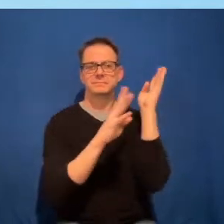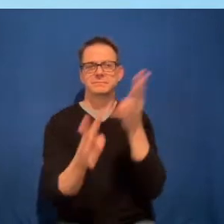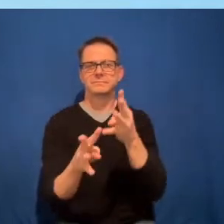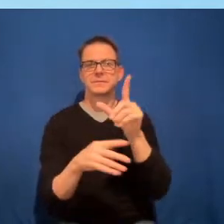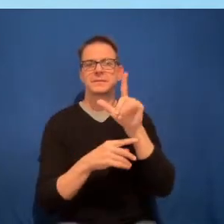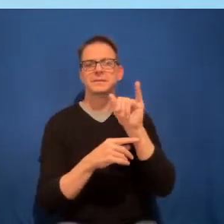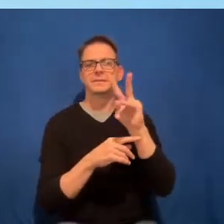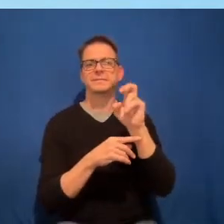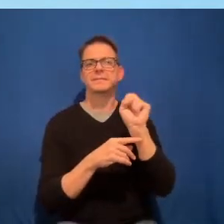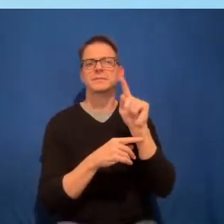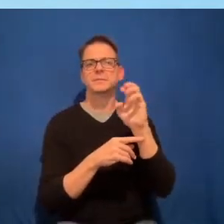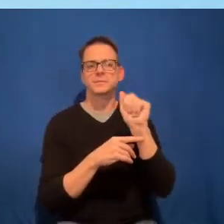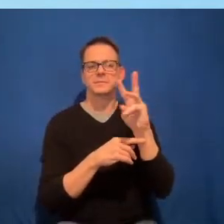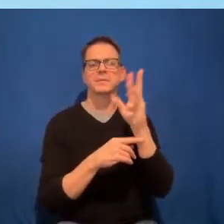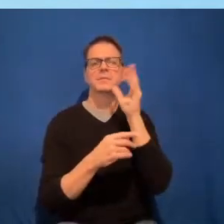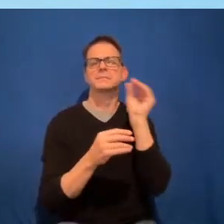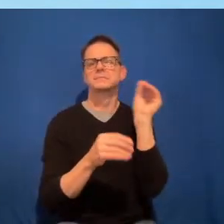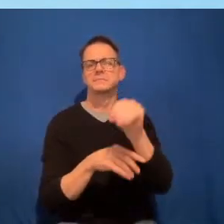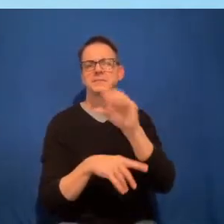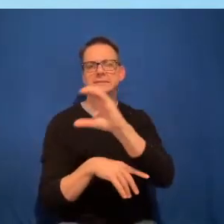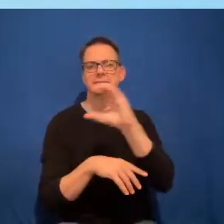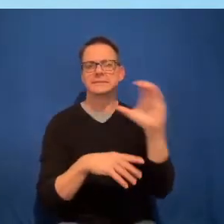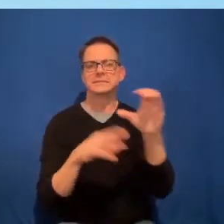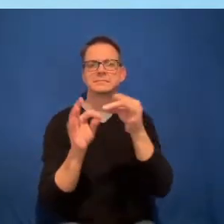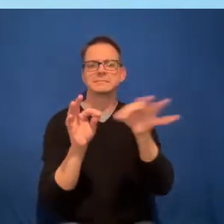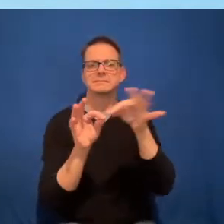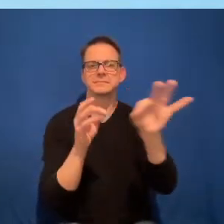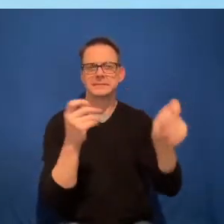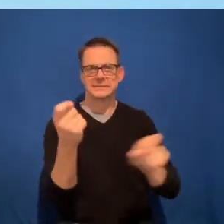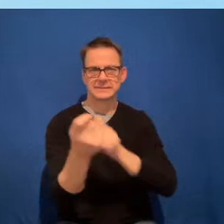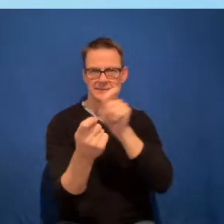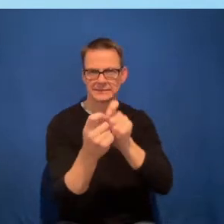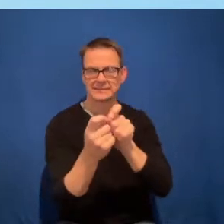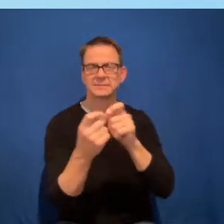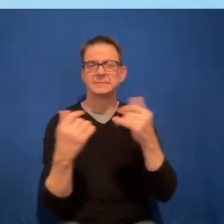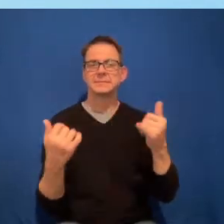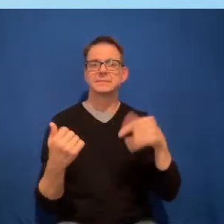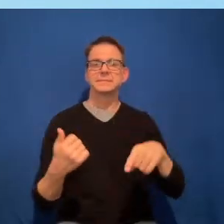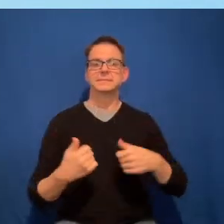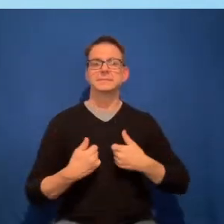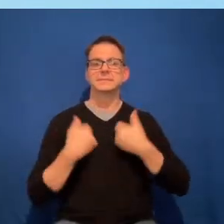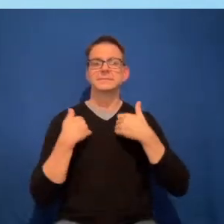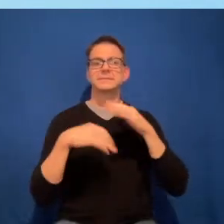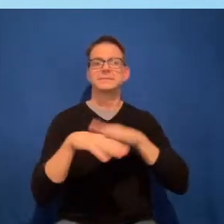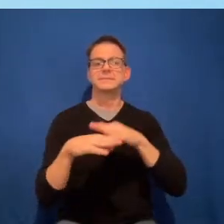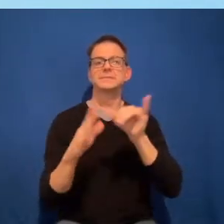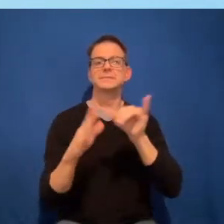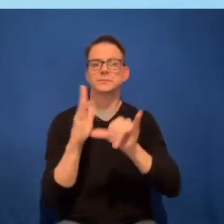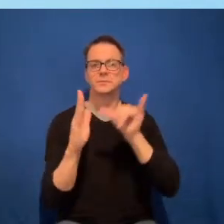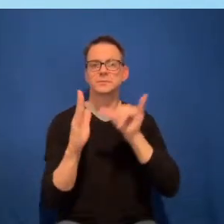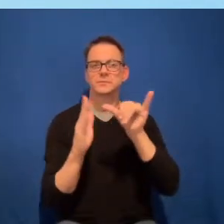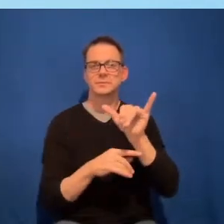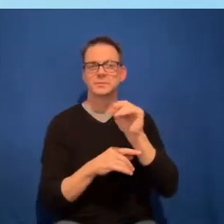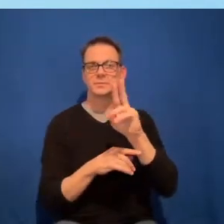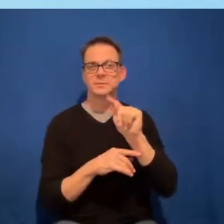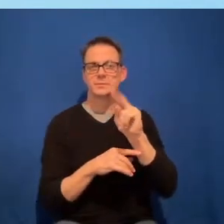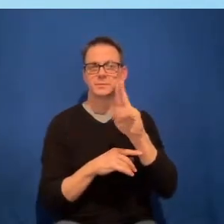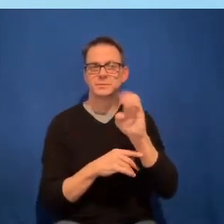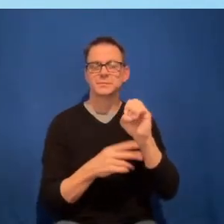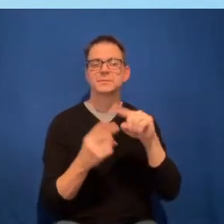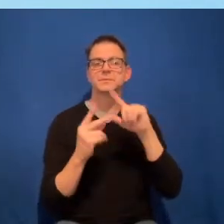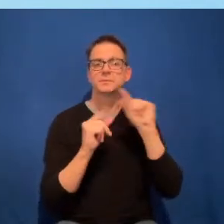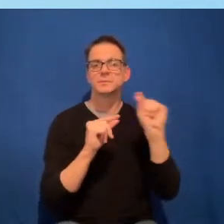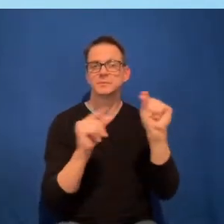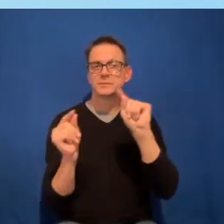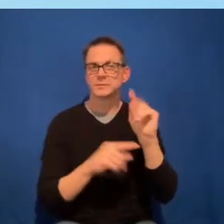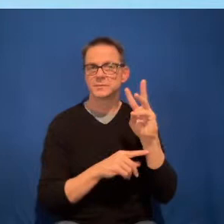complete. This conversation for the public is being shared live on YouTube, Twitter, and Facebook. The Protect Our Province